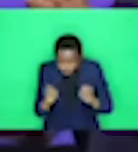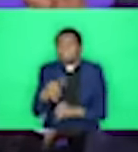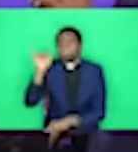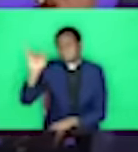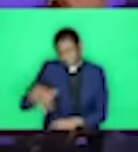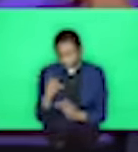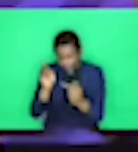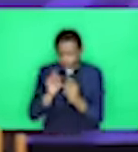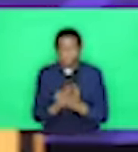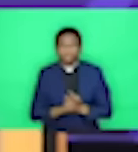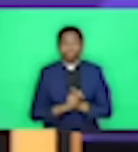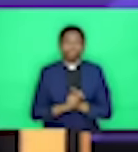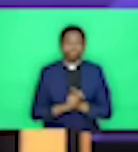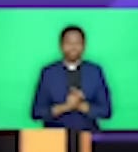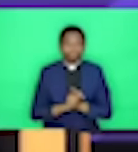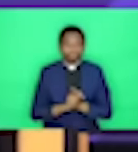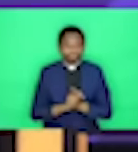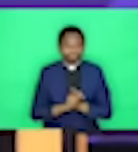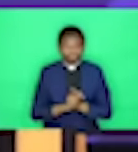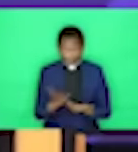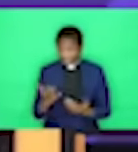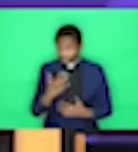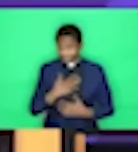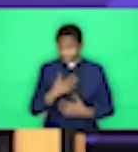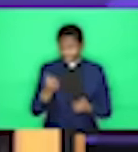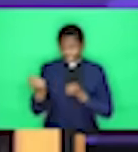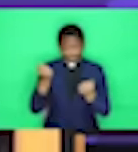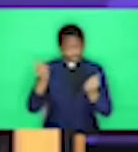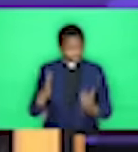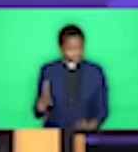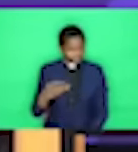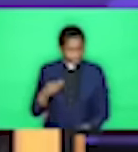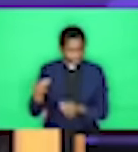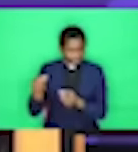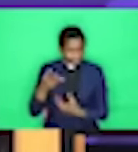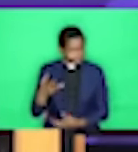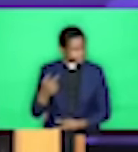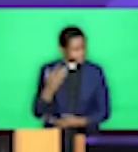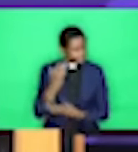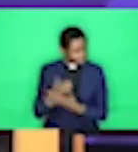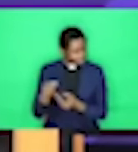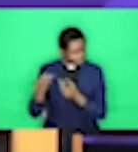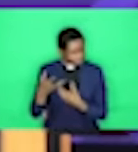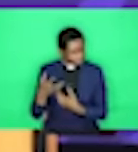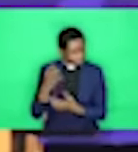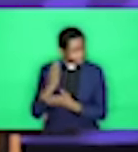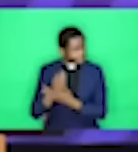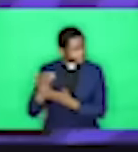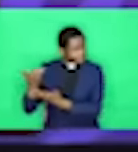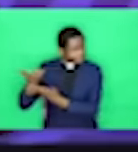Now, my driver said something to me, I think about 3 days ago.